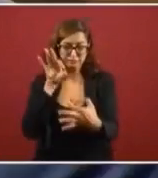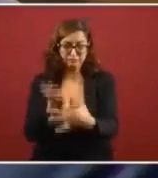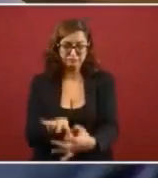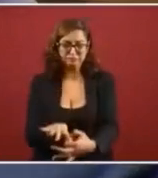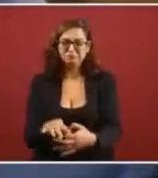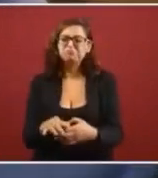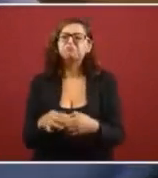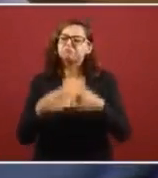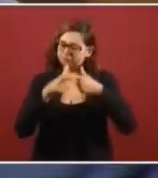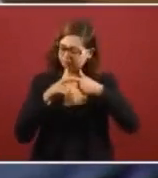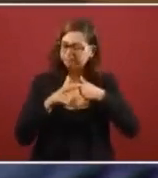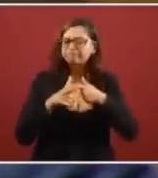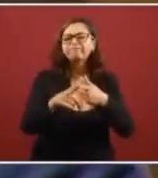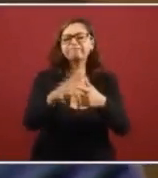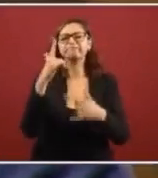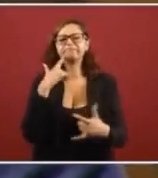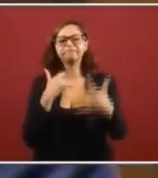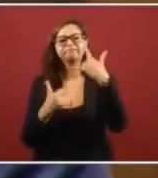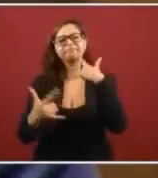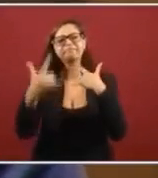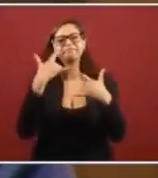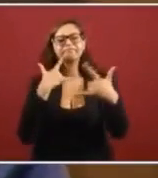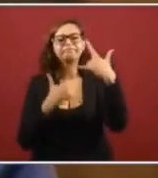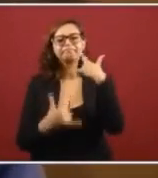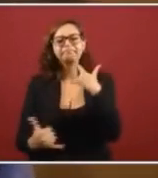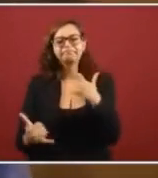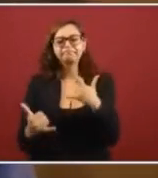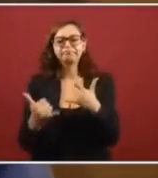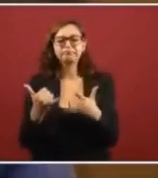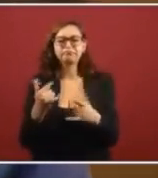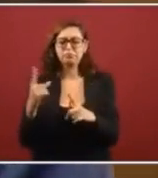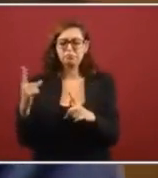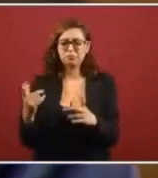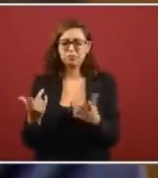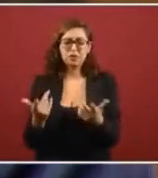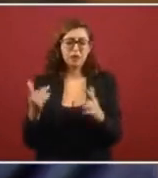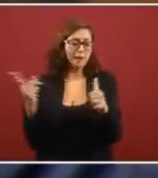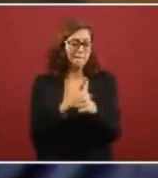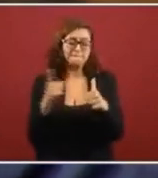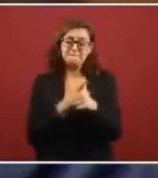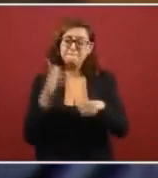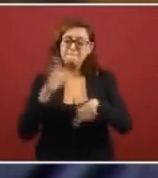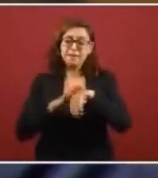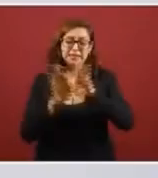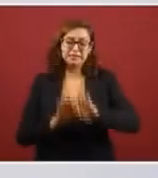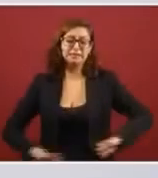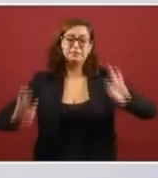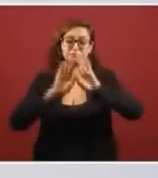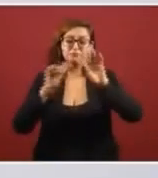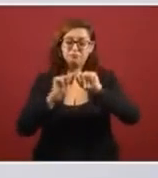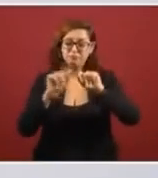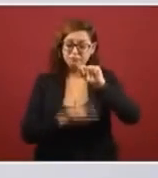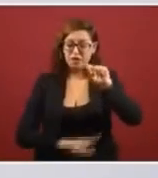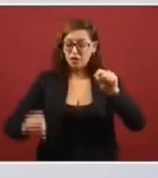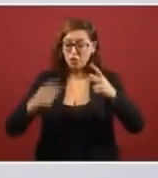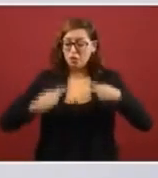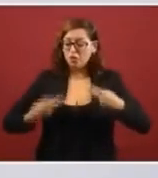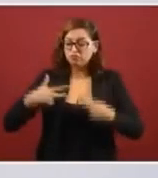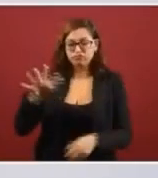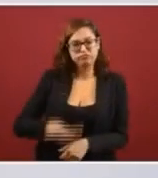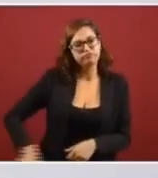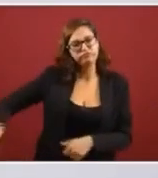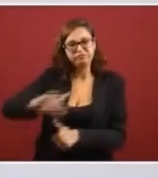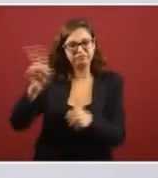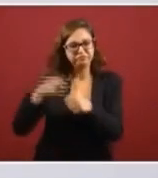nothing will be able to destroy the application of the principles of supreme of the sovereignty of the people